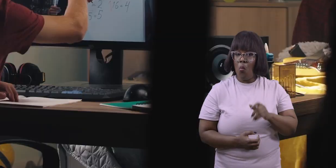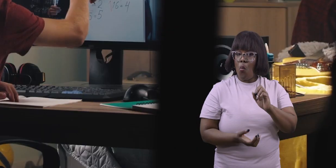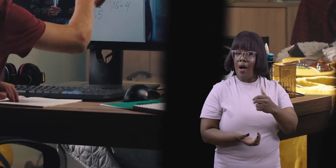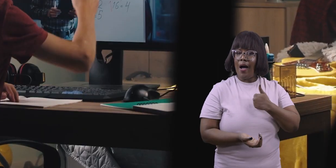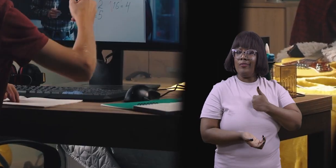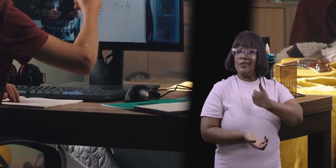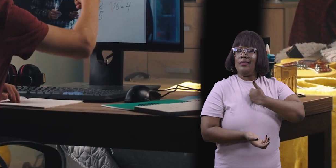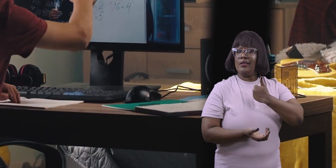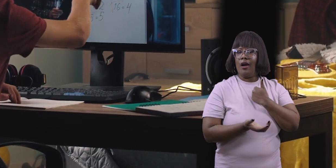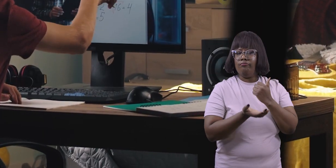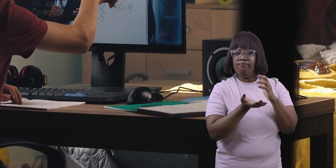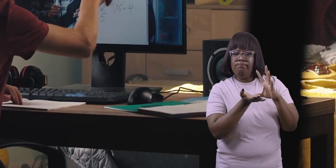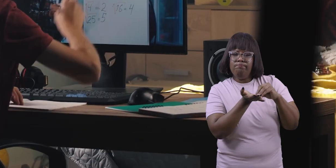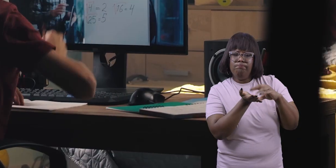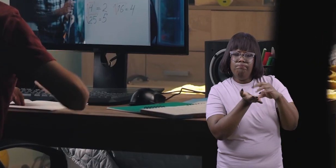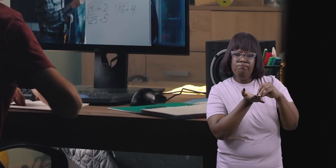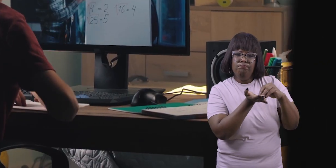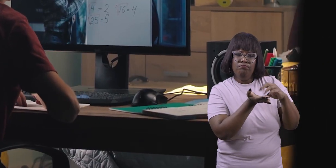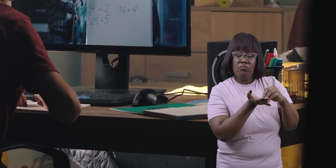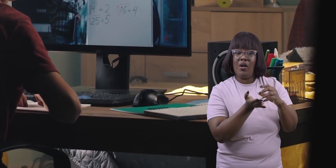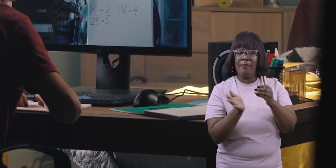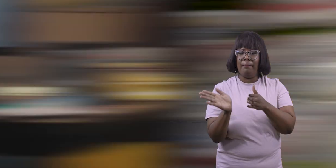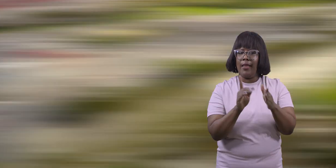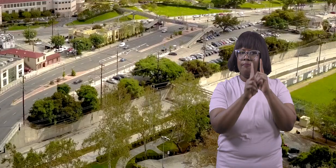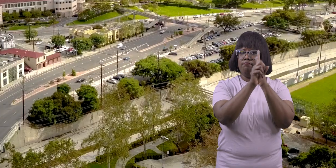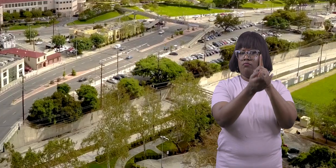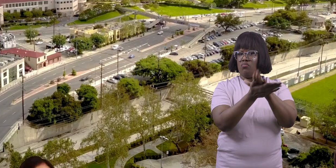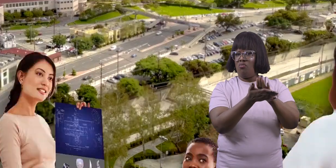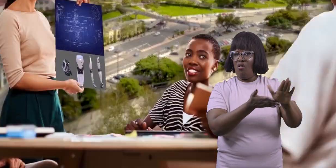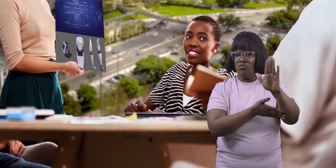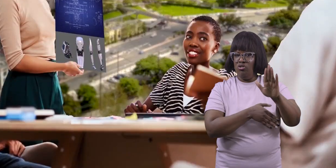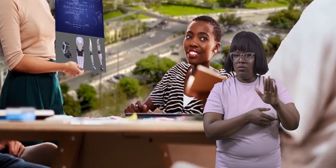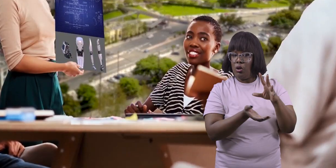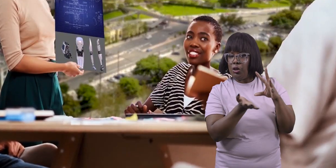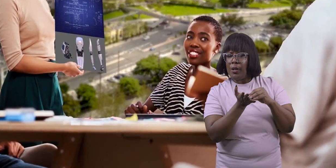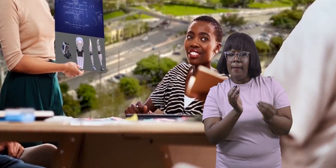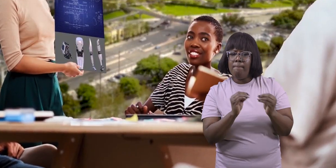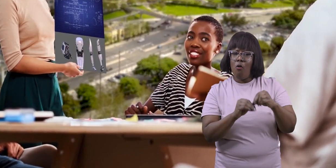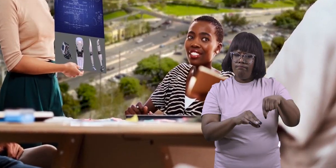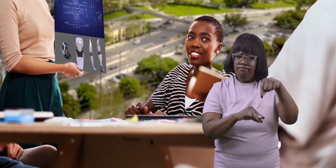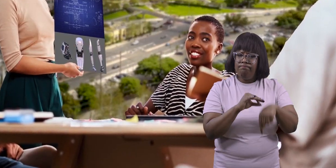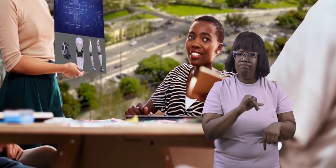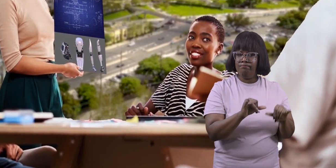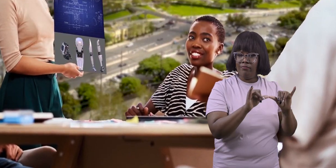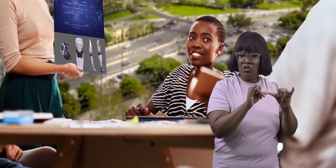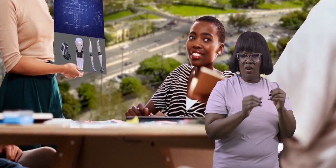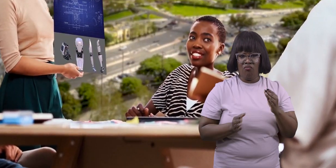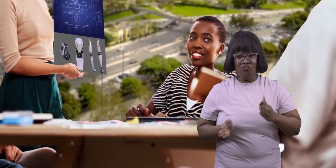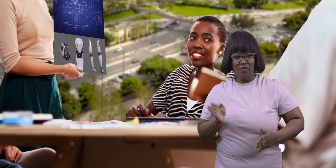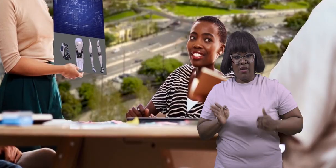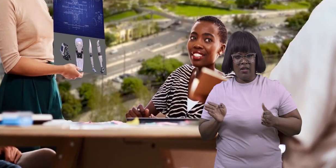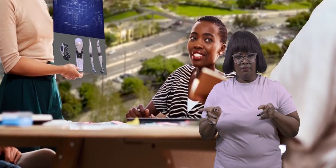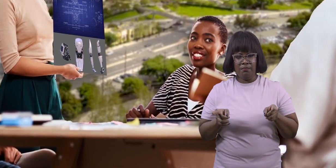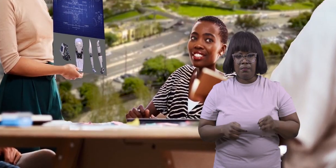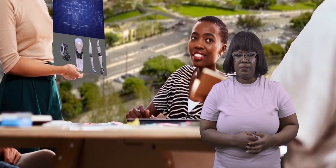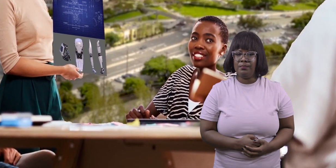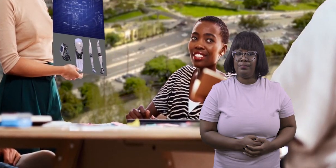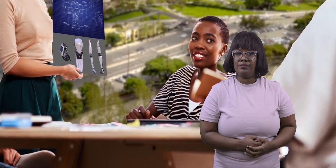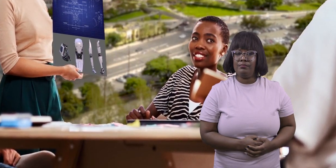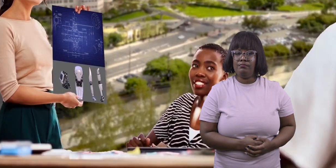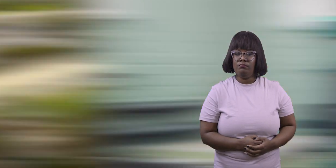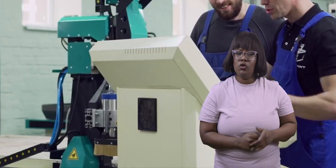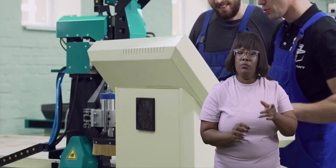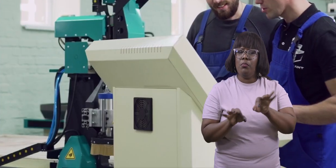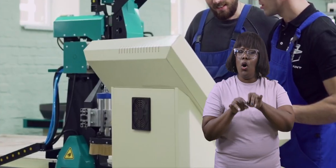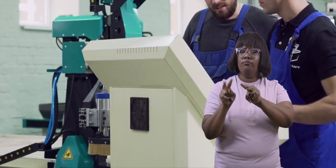You should also be a self-directed learner, and plan to attend college to learn more about engineering and robotics.